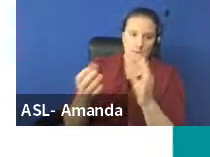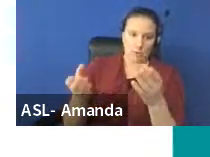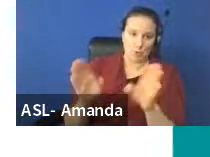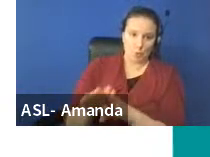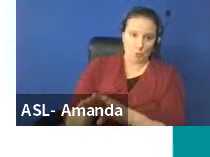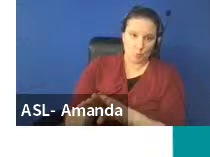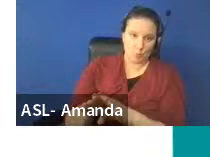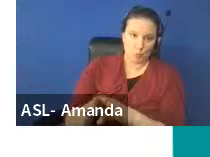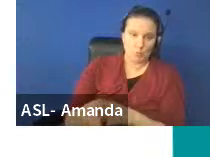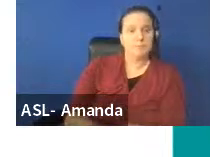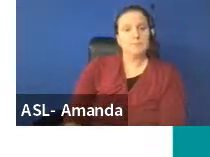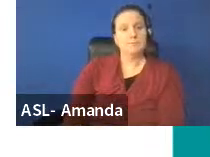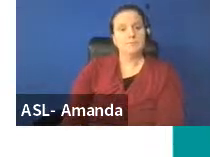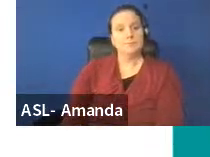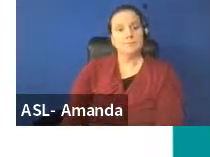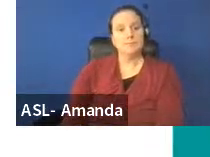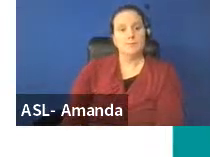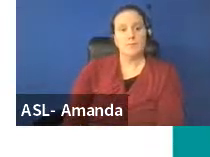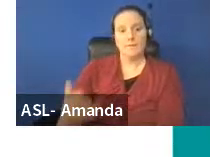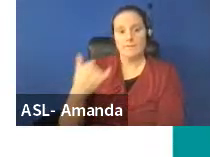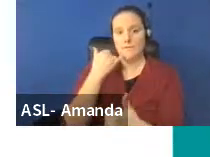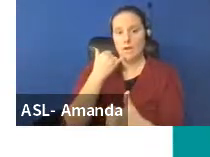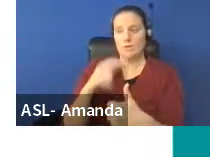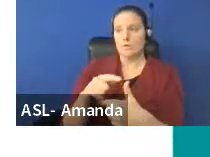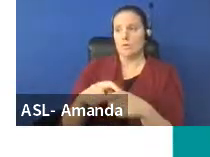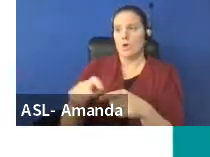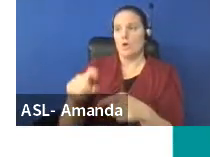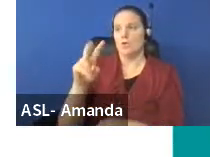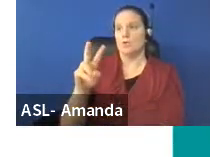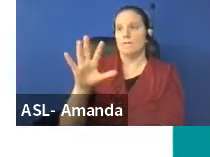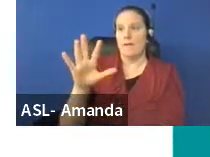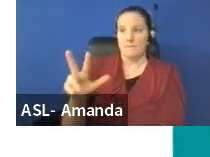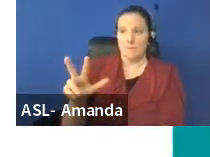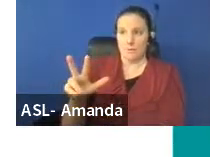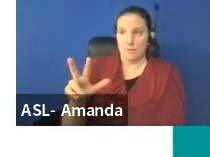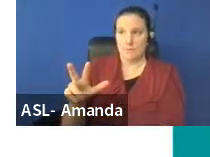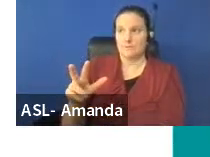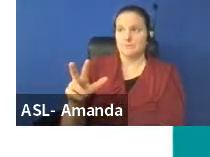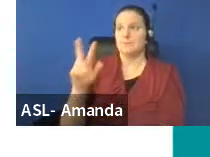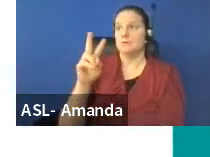concludes. By phone, dial